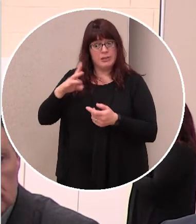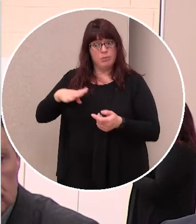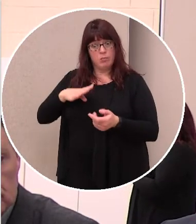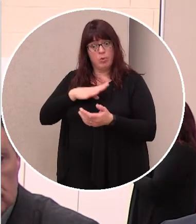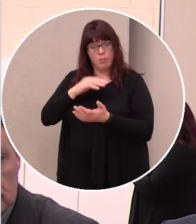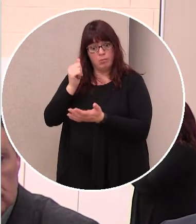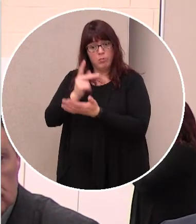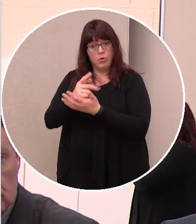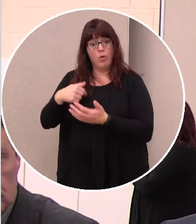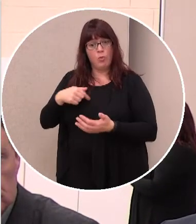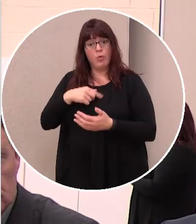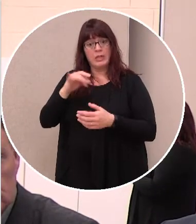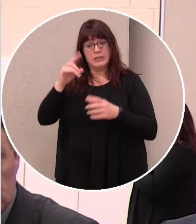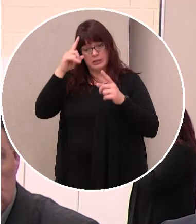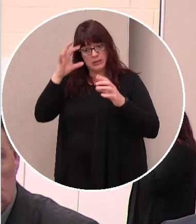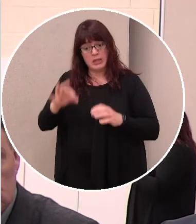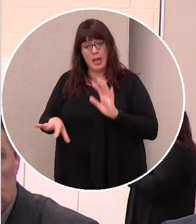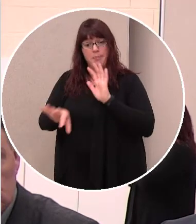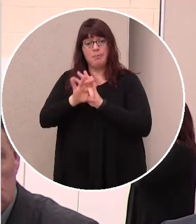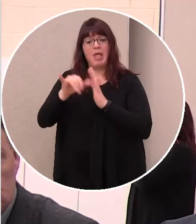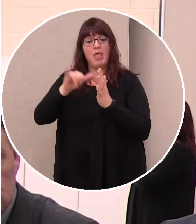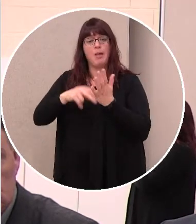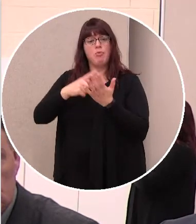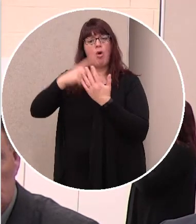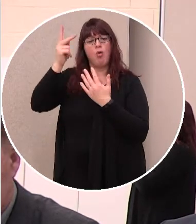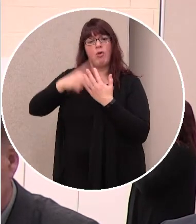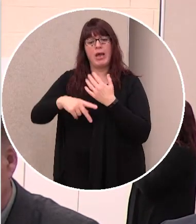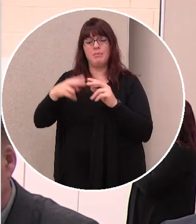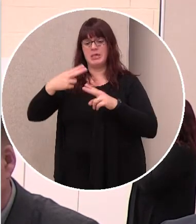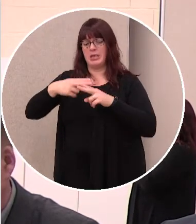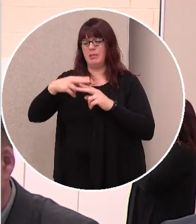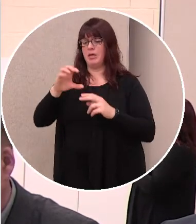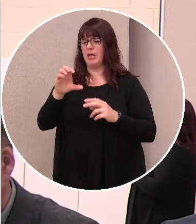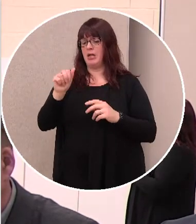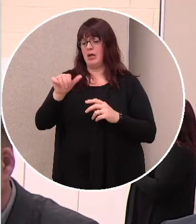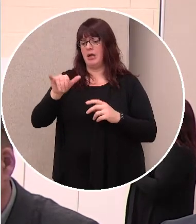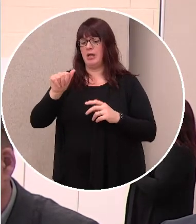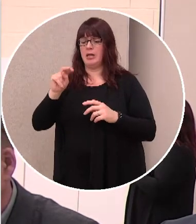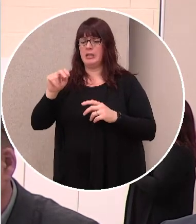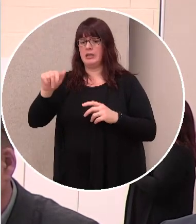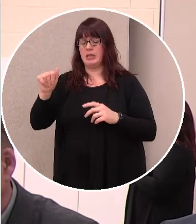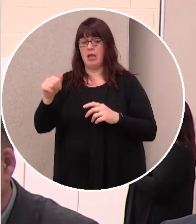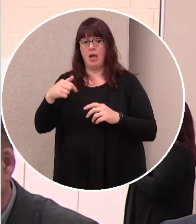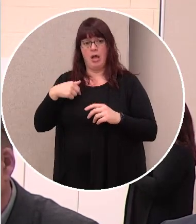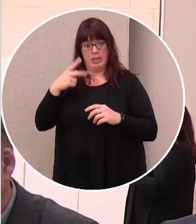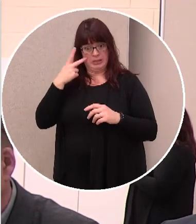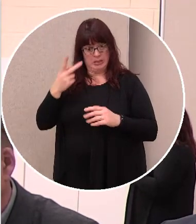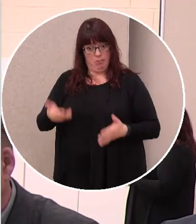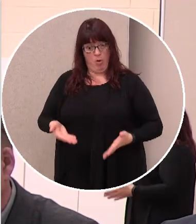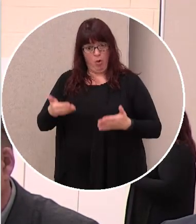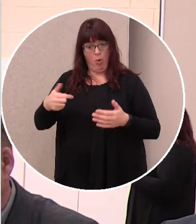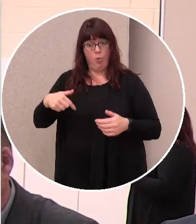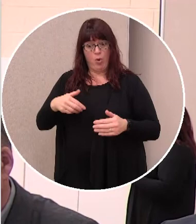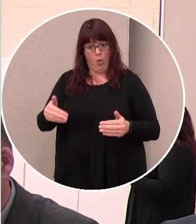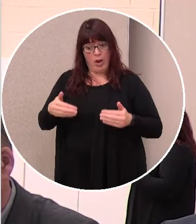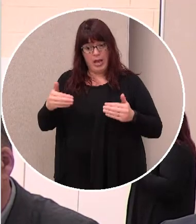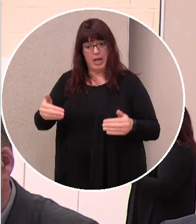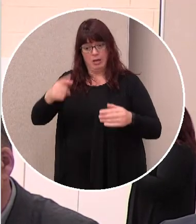were going to go with Kayenta? I know we had a presentation on it, but I don't remember a motion saying that we were going to go